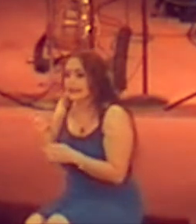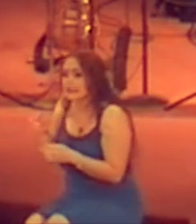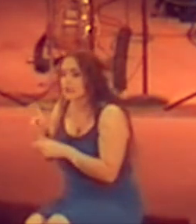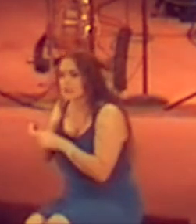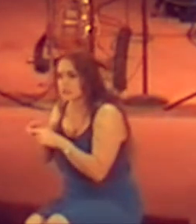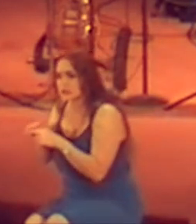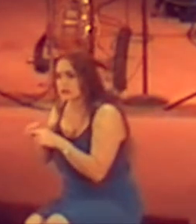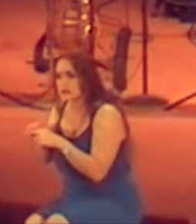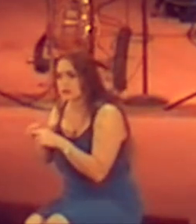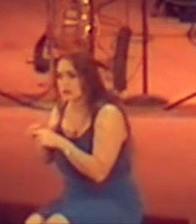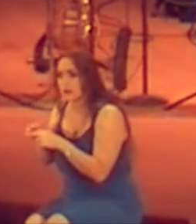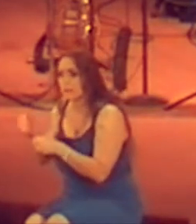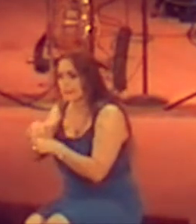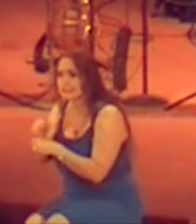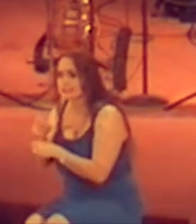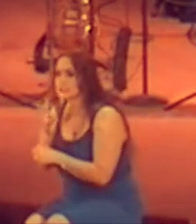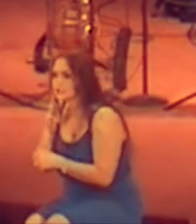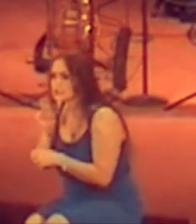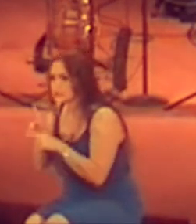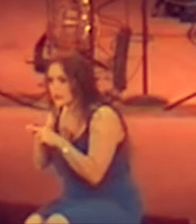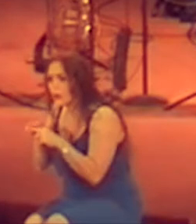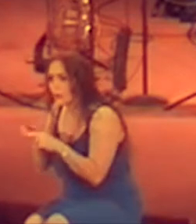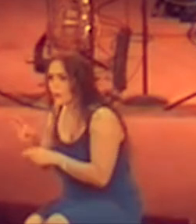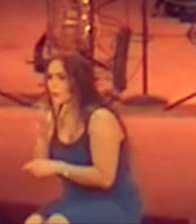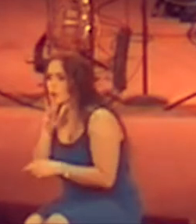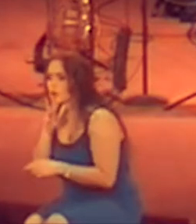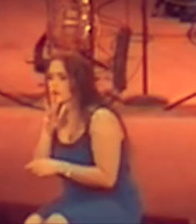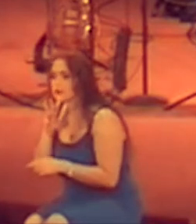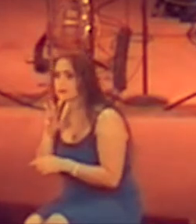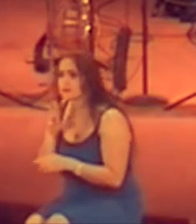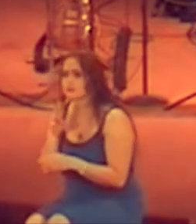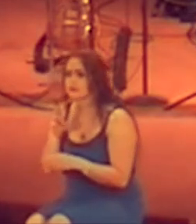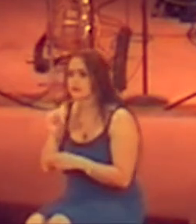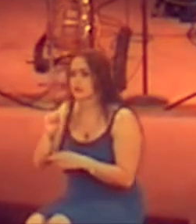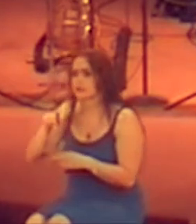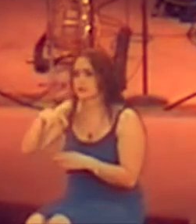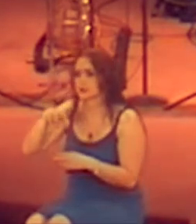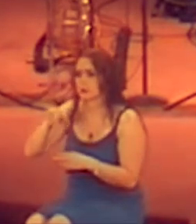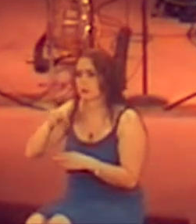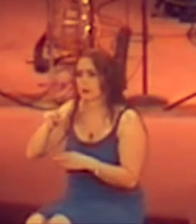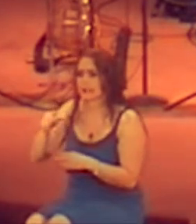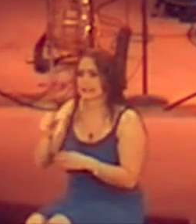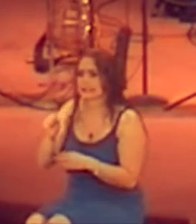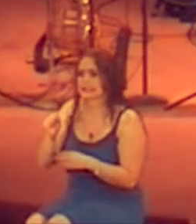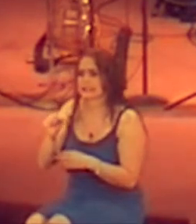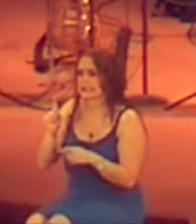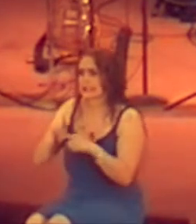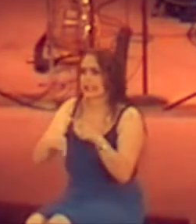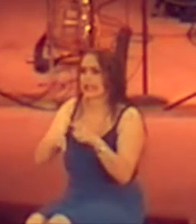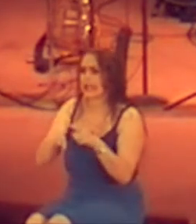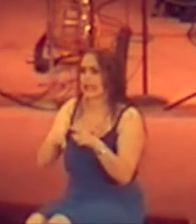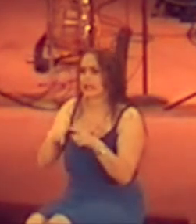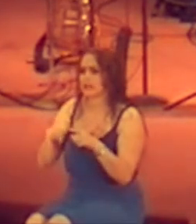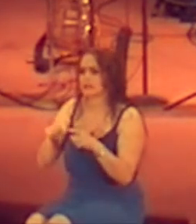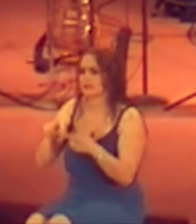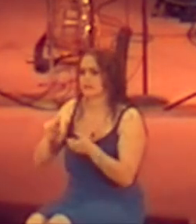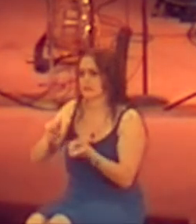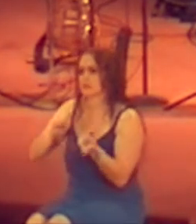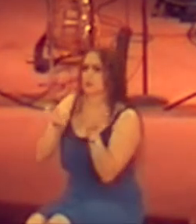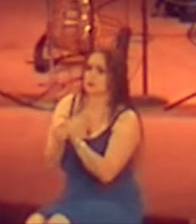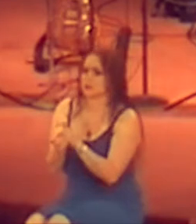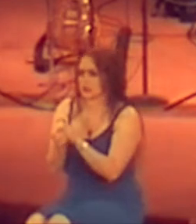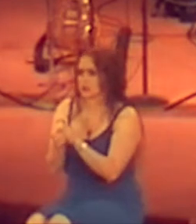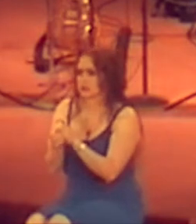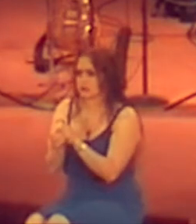water. And it would in the natural world, springs can't just flip a switch and become from sweet